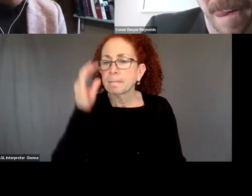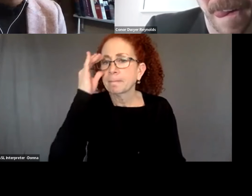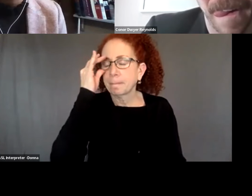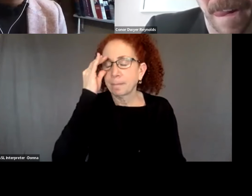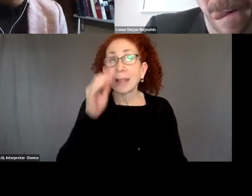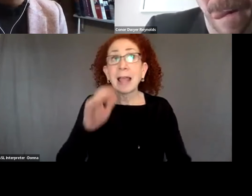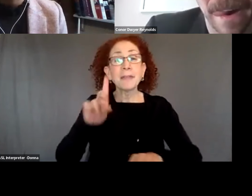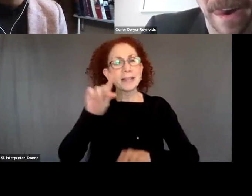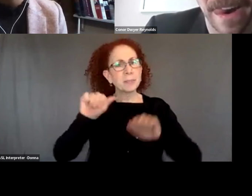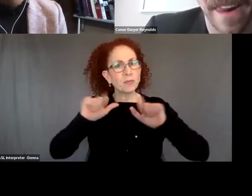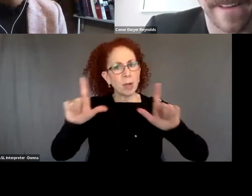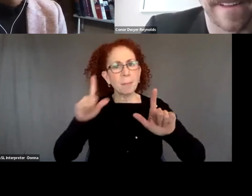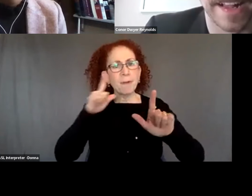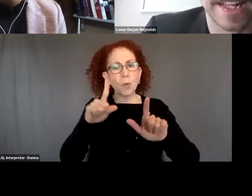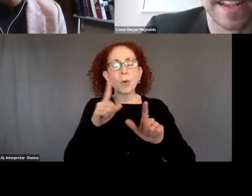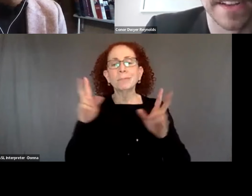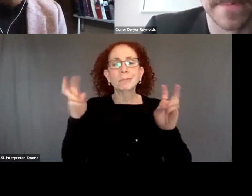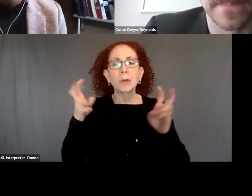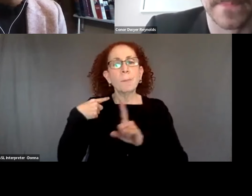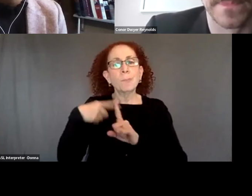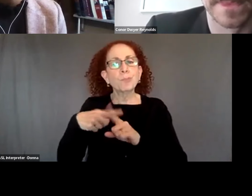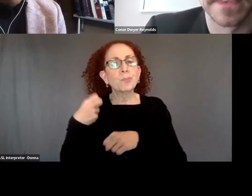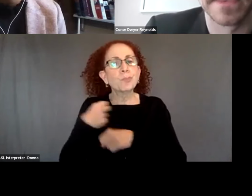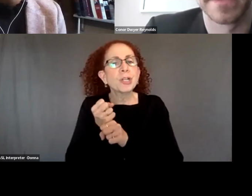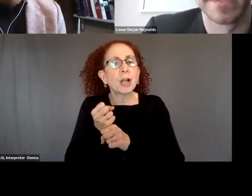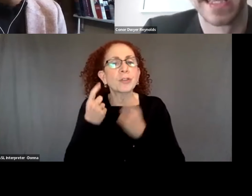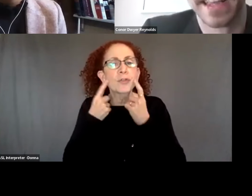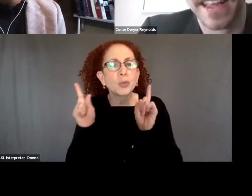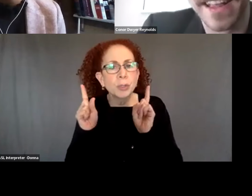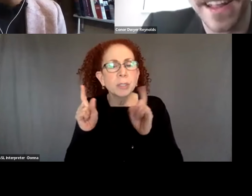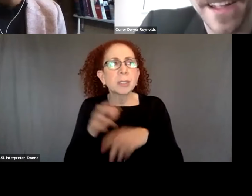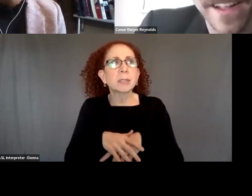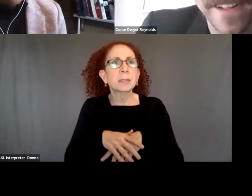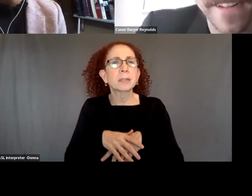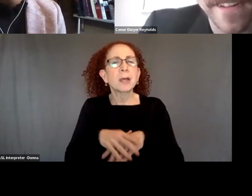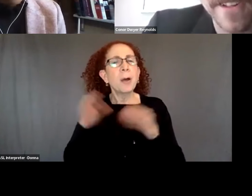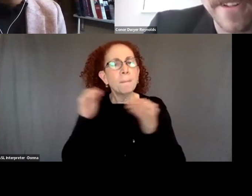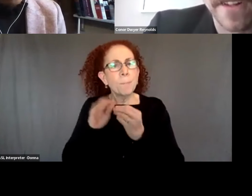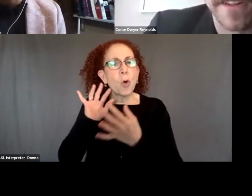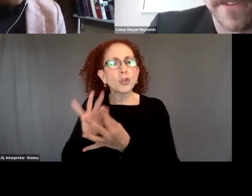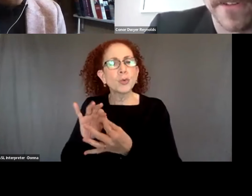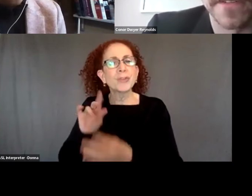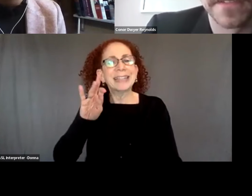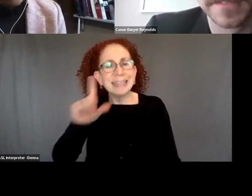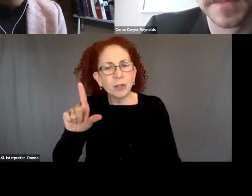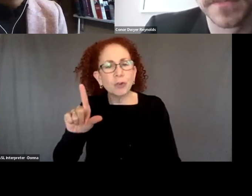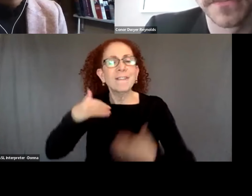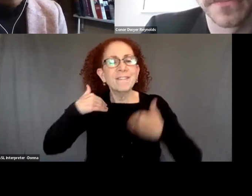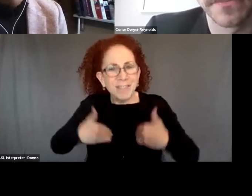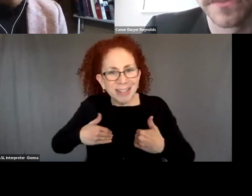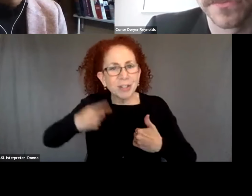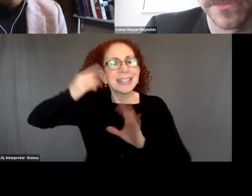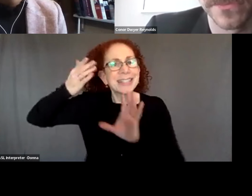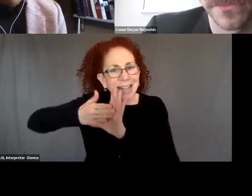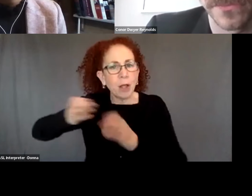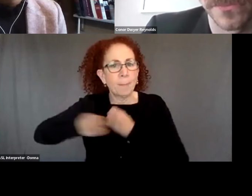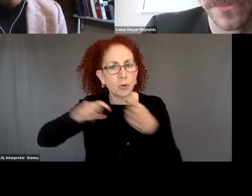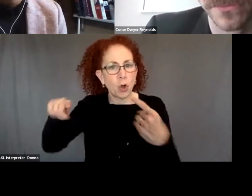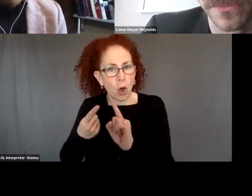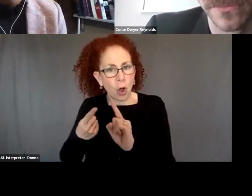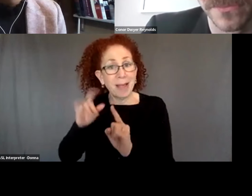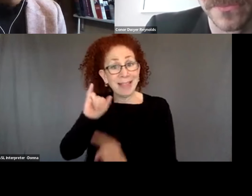frame in terms of productive uses might be more attuned to the literal physical, psychological, and emotional harms. I think that in